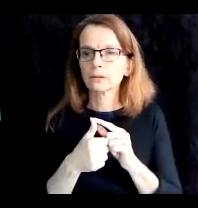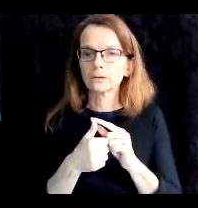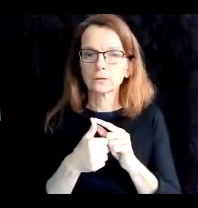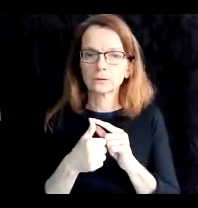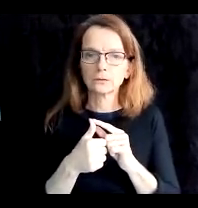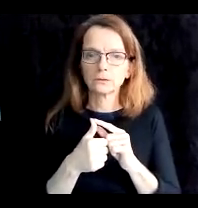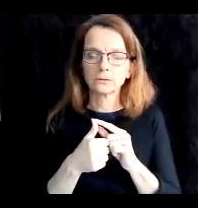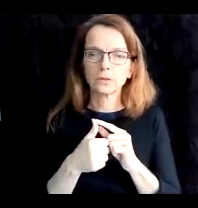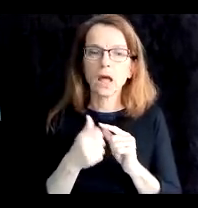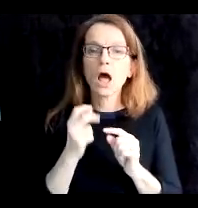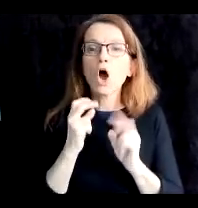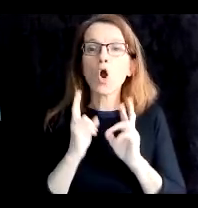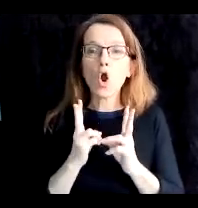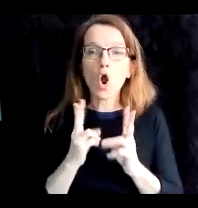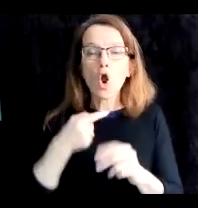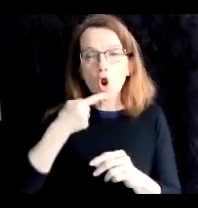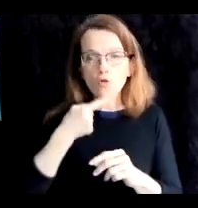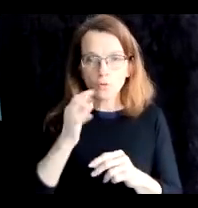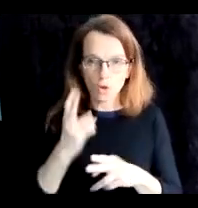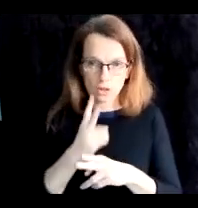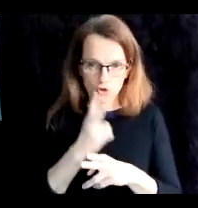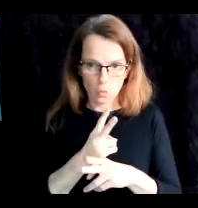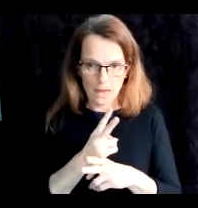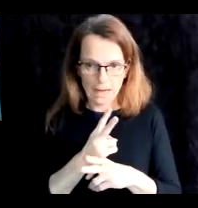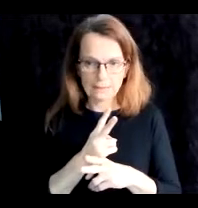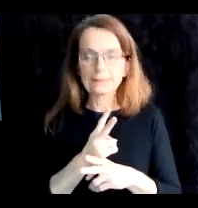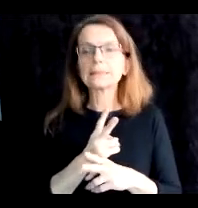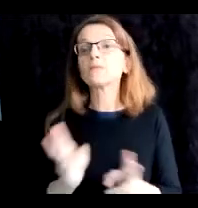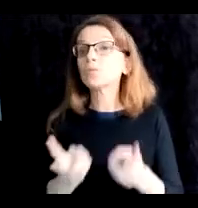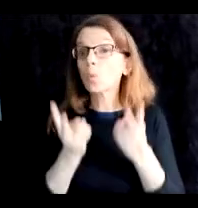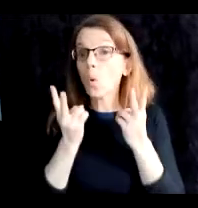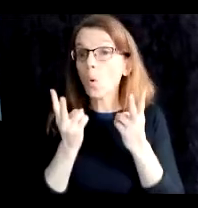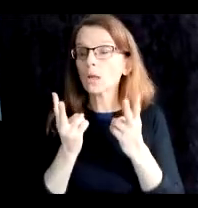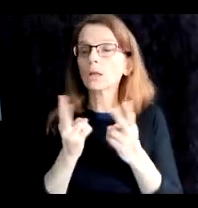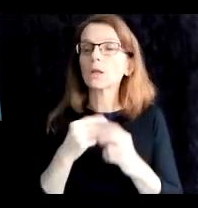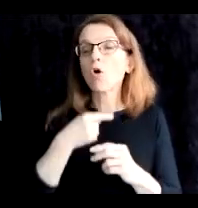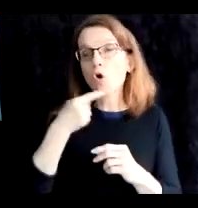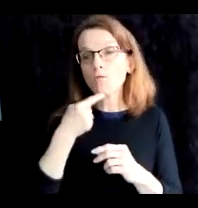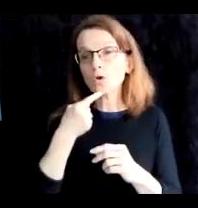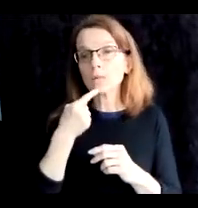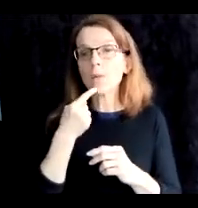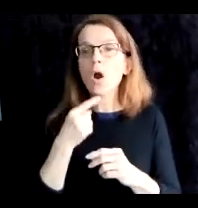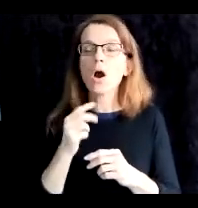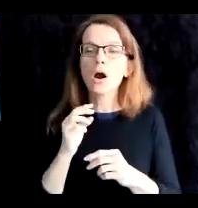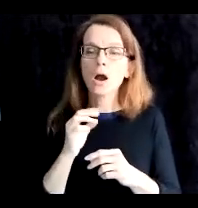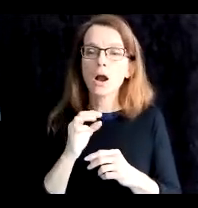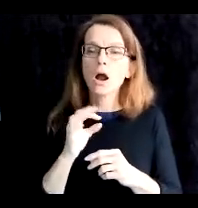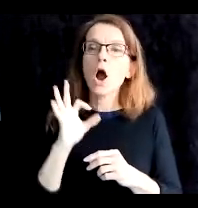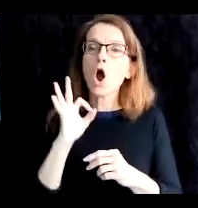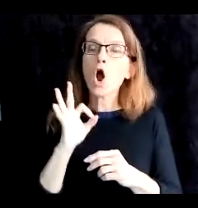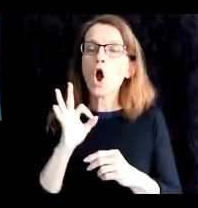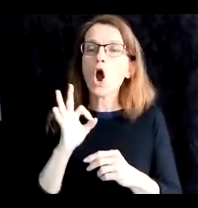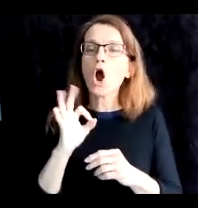education. Partisan meaning belonging to the political parties. And of course, this could be